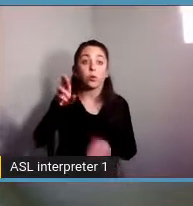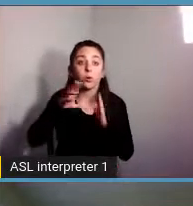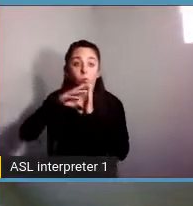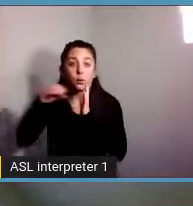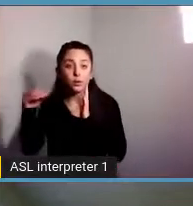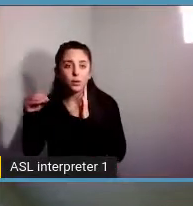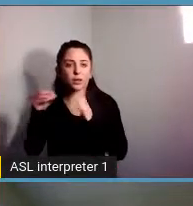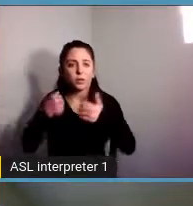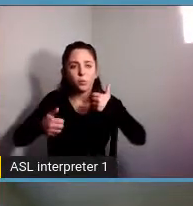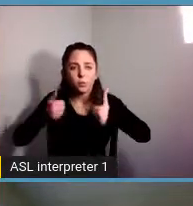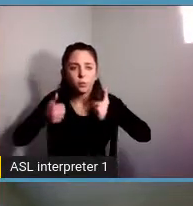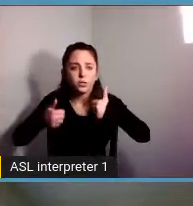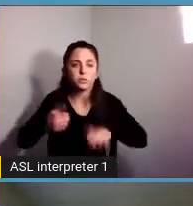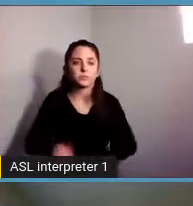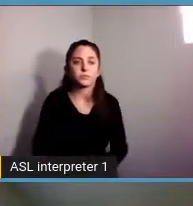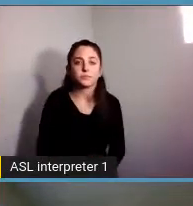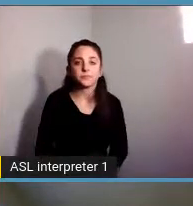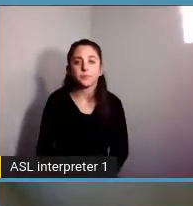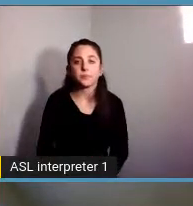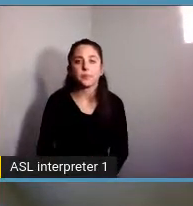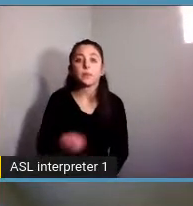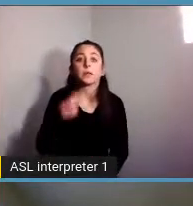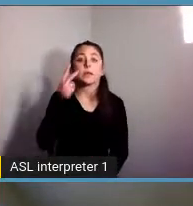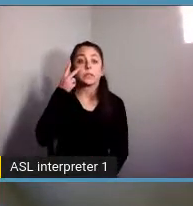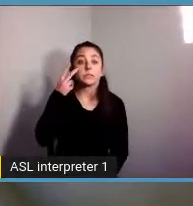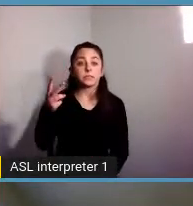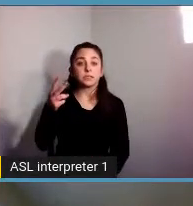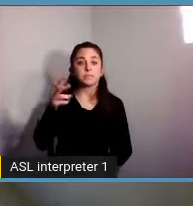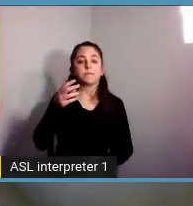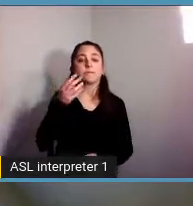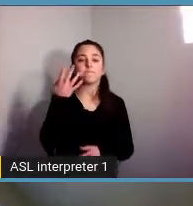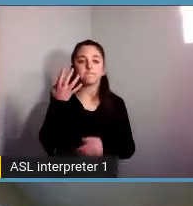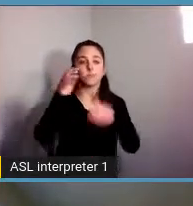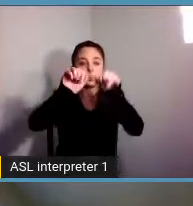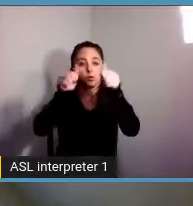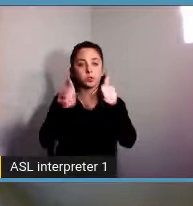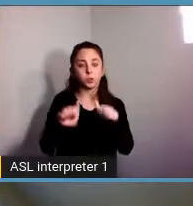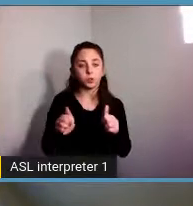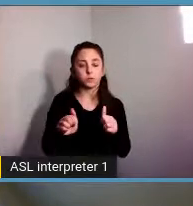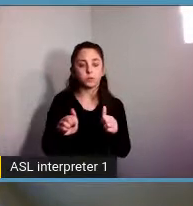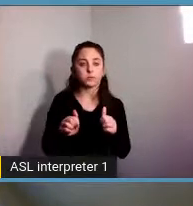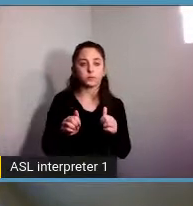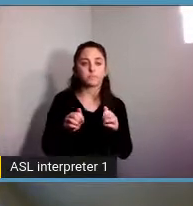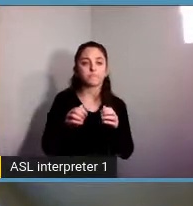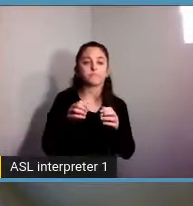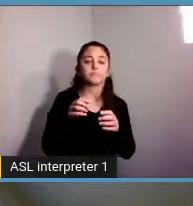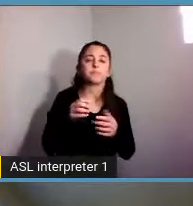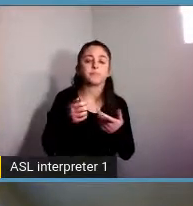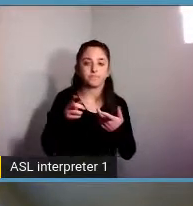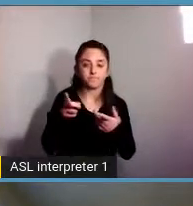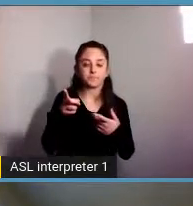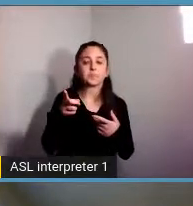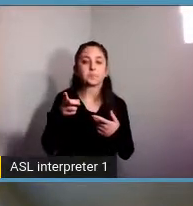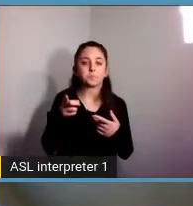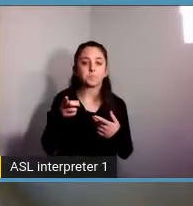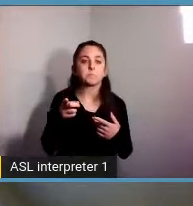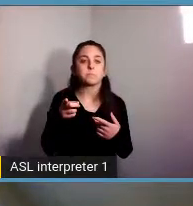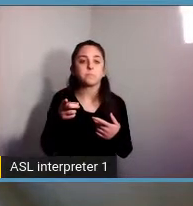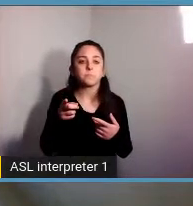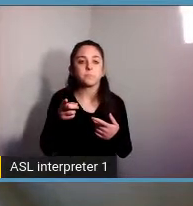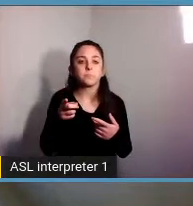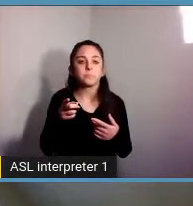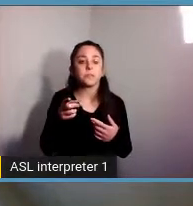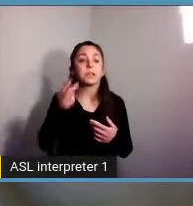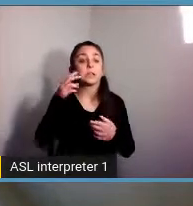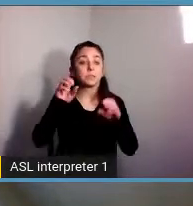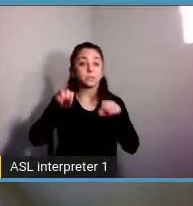Here you can see 4 of the sculptures side by side in the digital space. And if you can